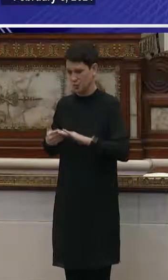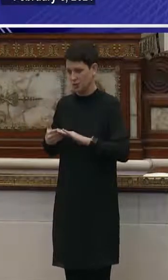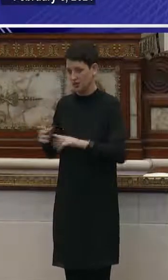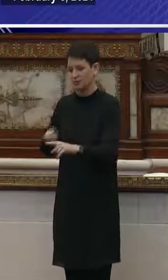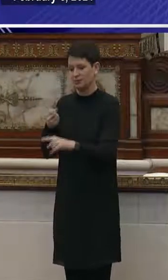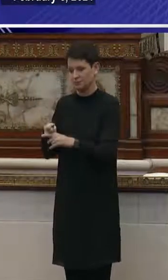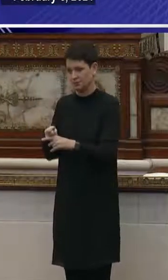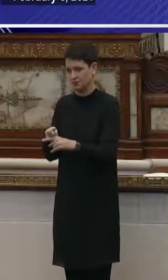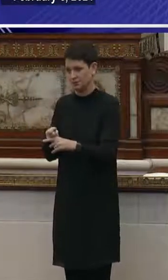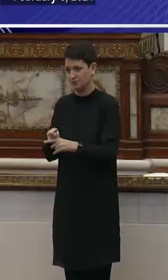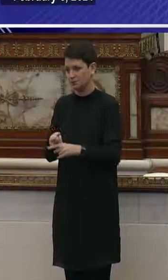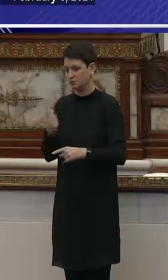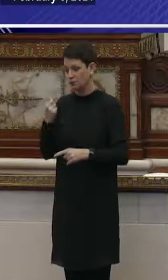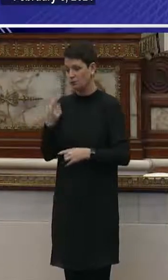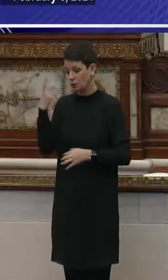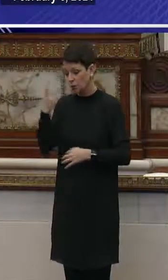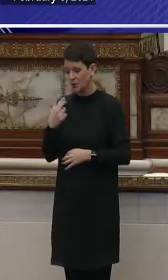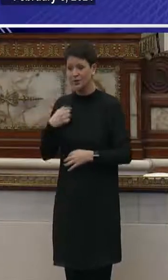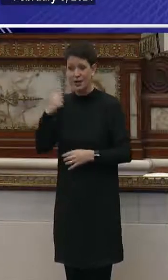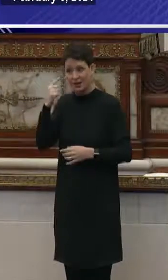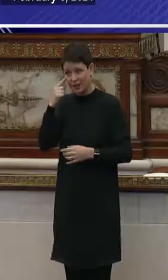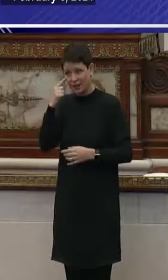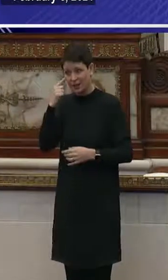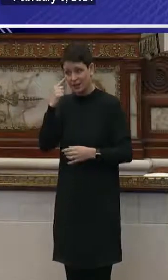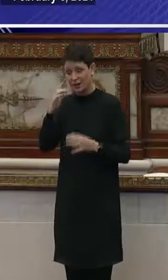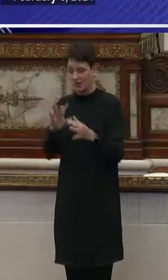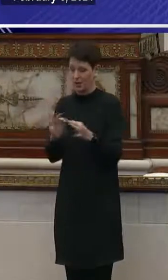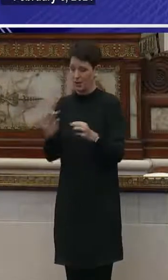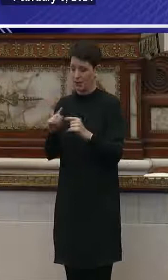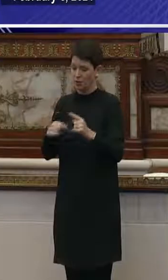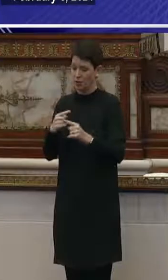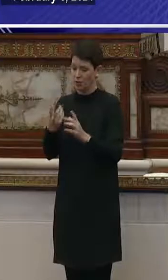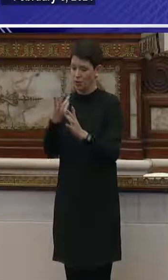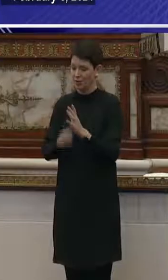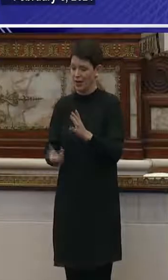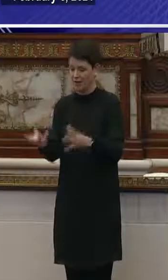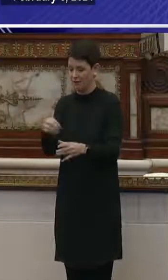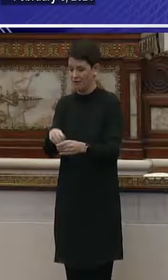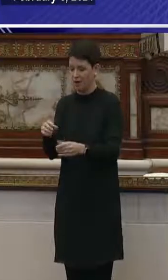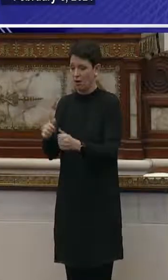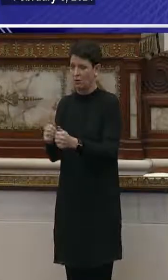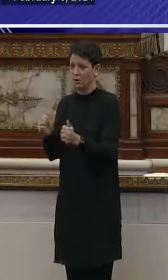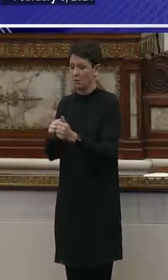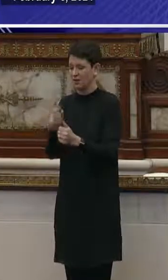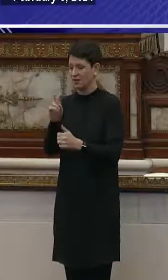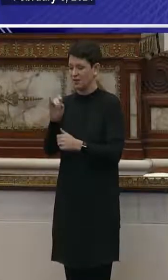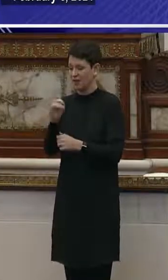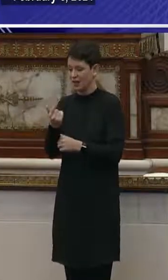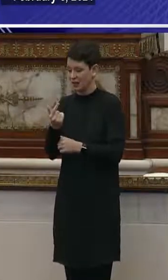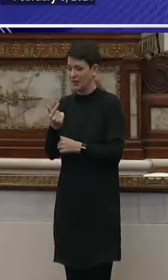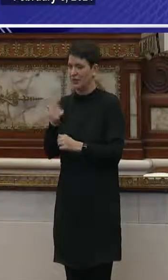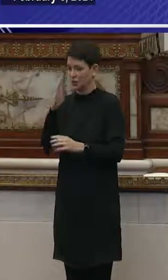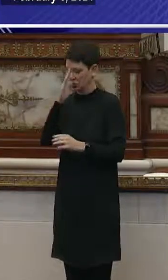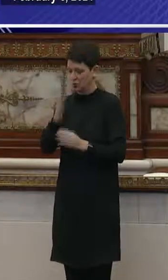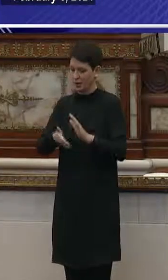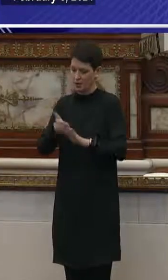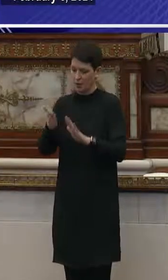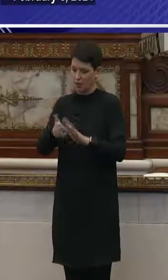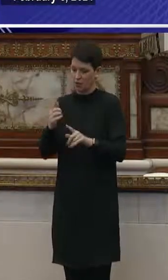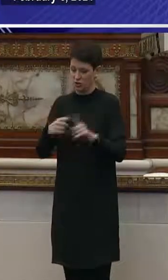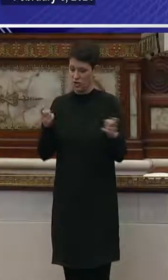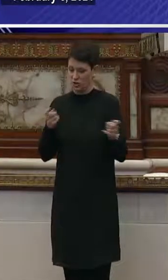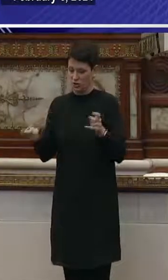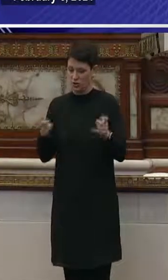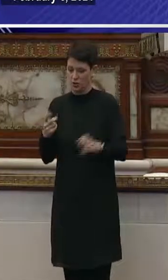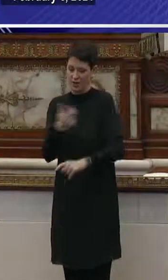be. And one of the reasons I think that the comment about your lack of involvement around vetting and direct operating and controlling